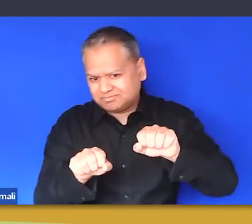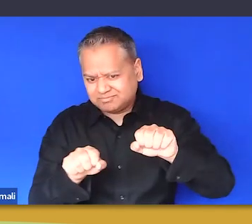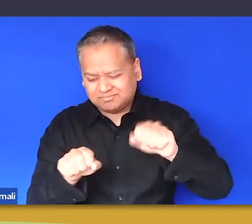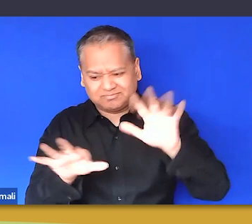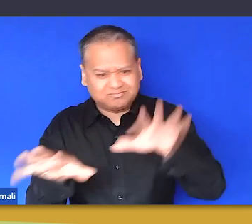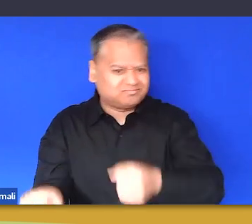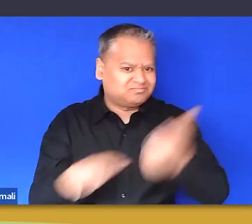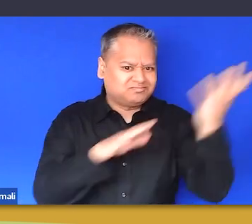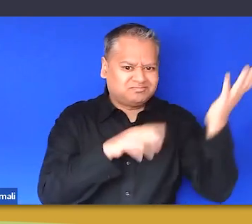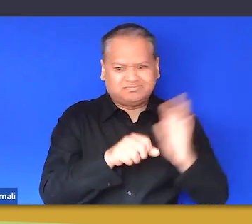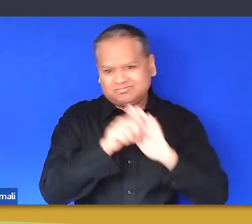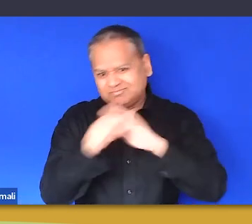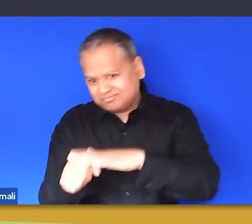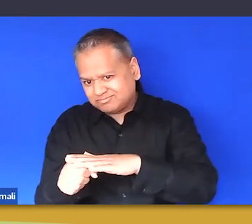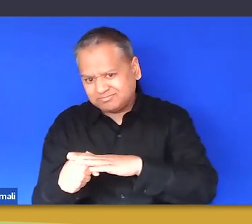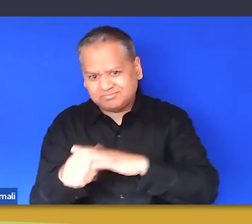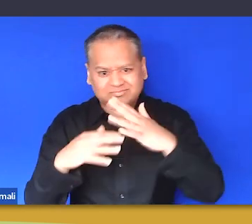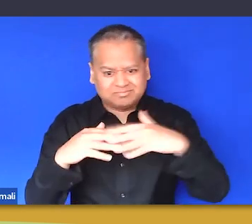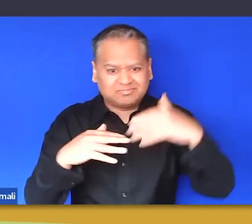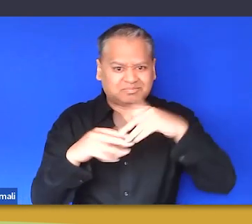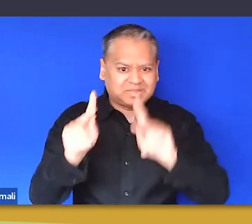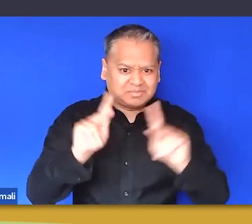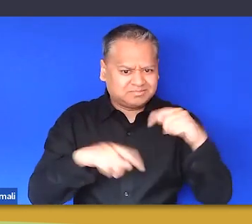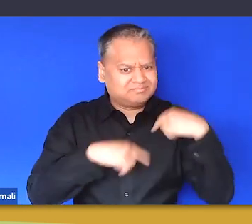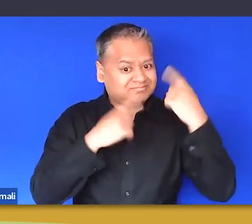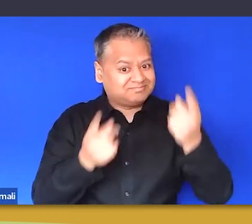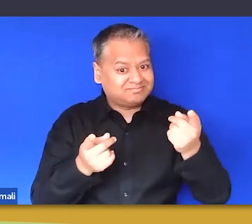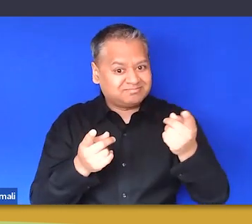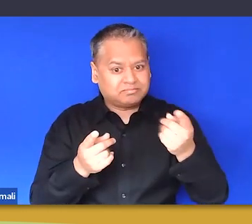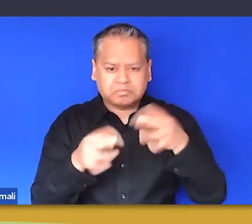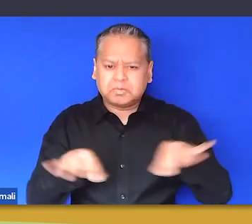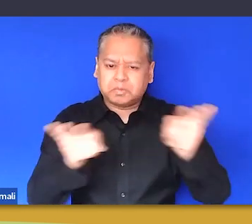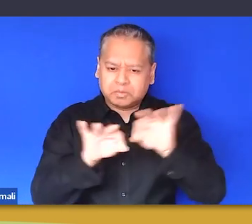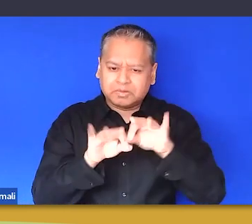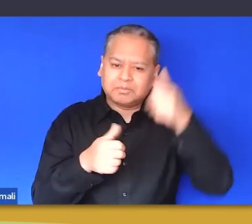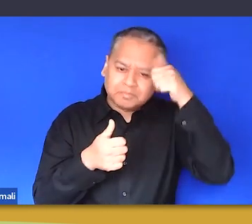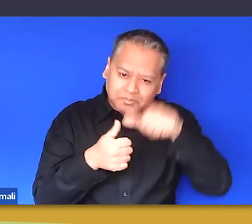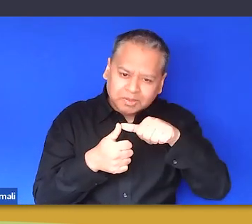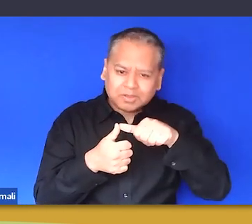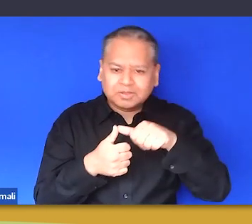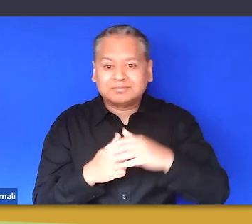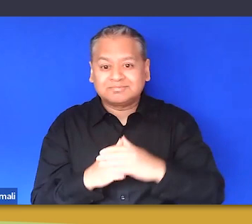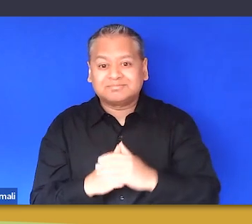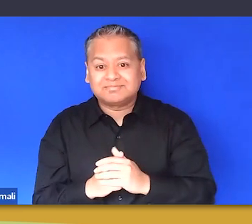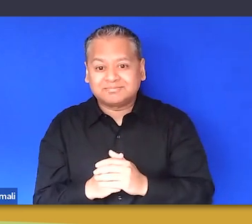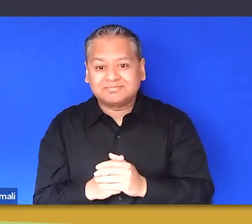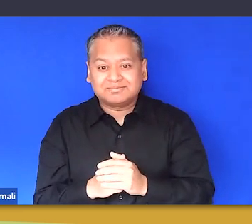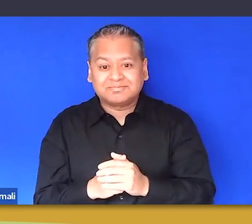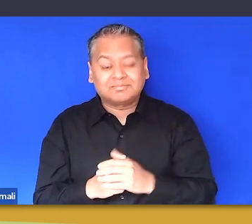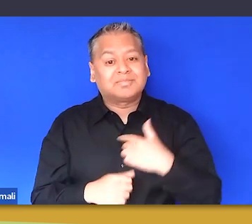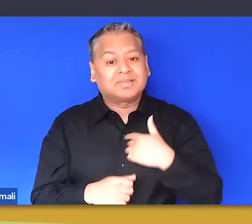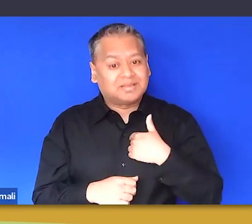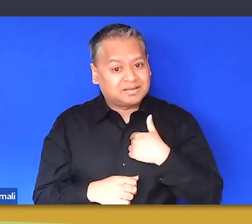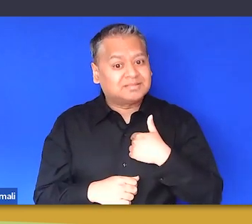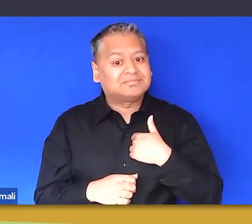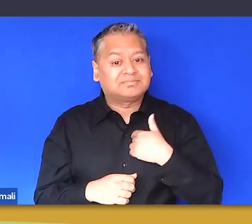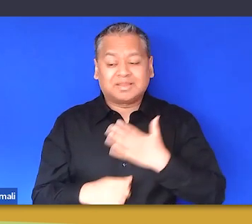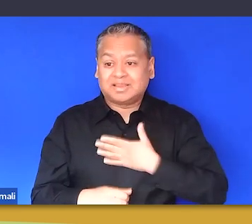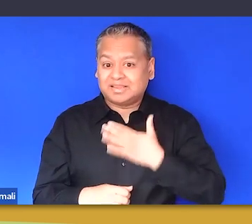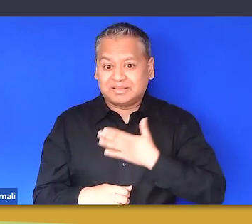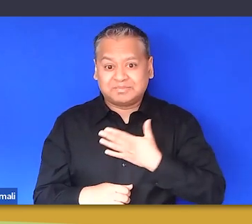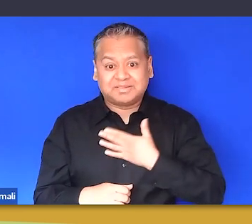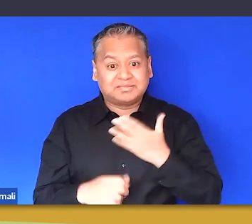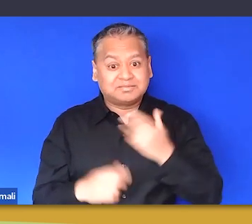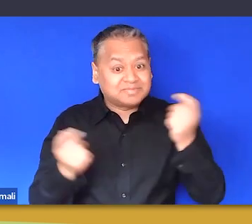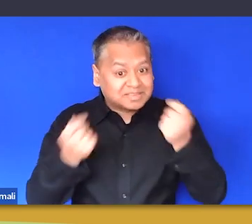I'm honored to be part of this event to recognize the inspiring and important work that's being done across BC